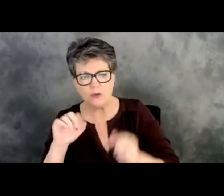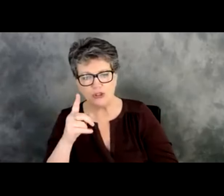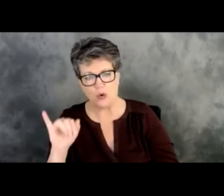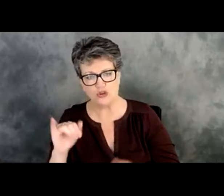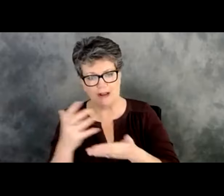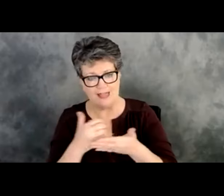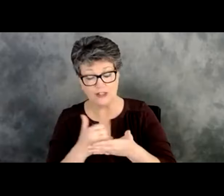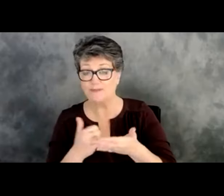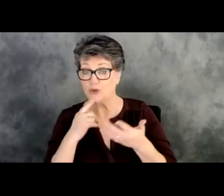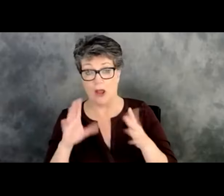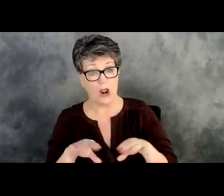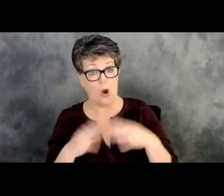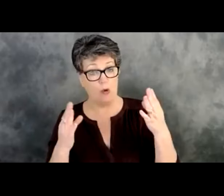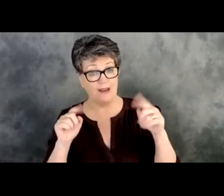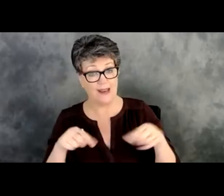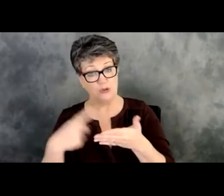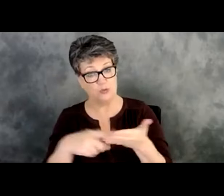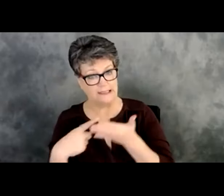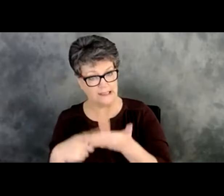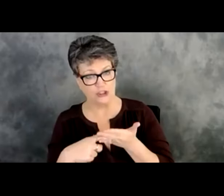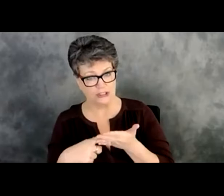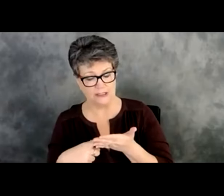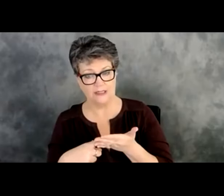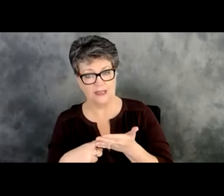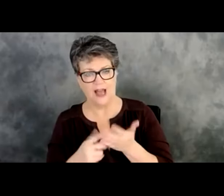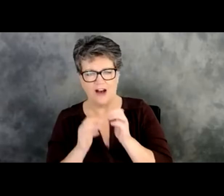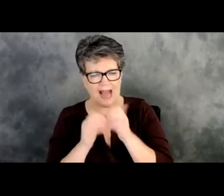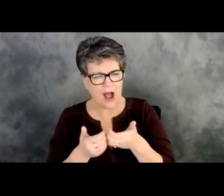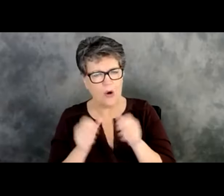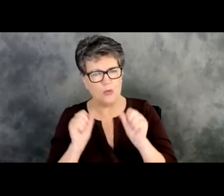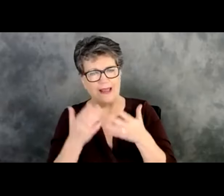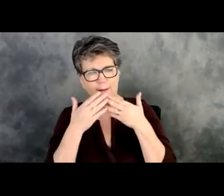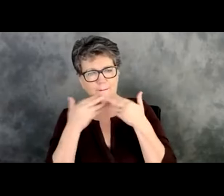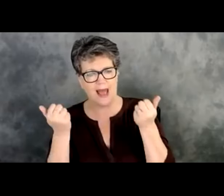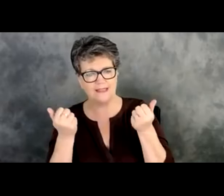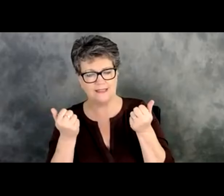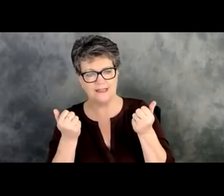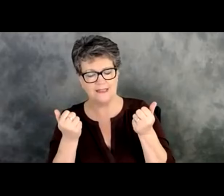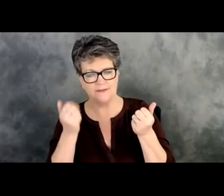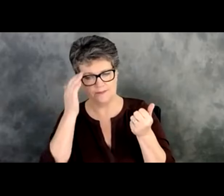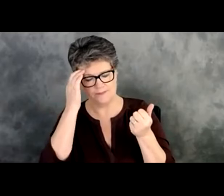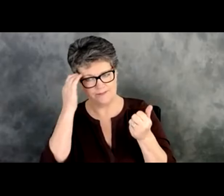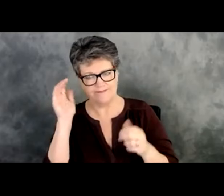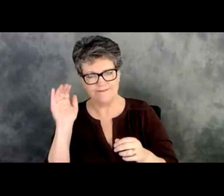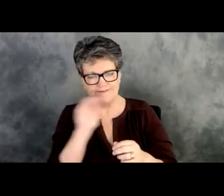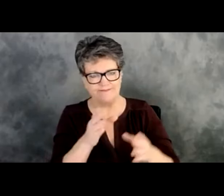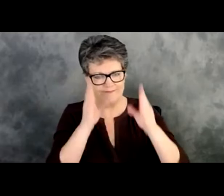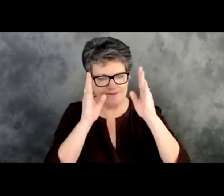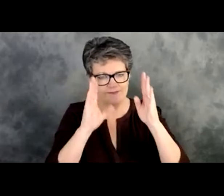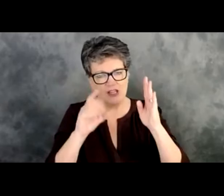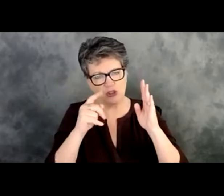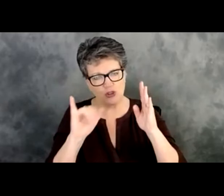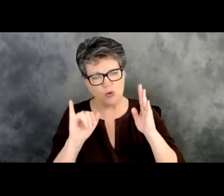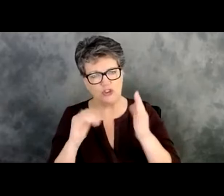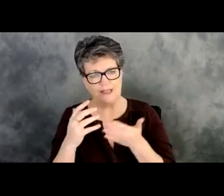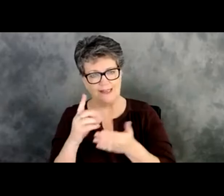like to open it up to a discussion on how we can best elevate SOGI data